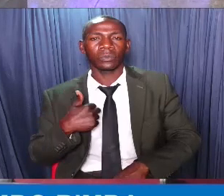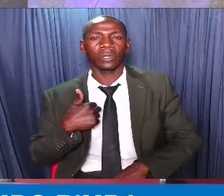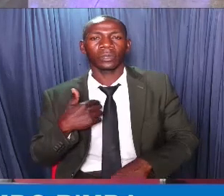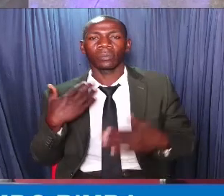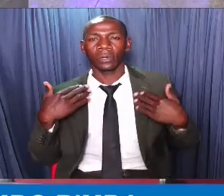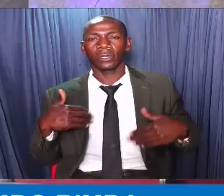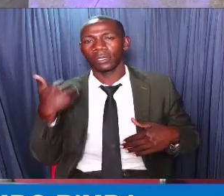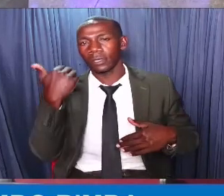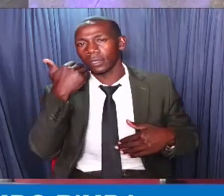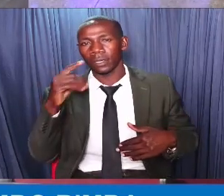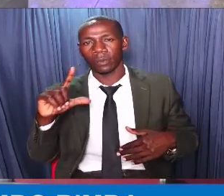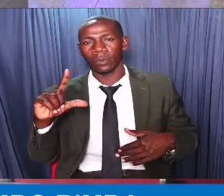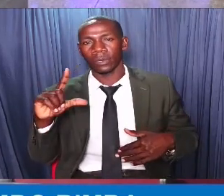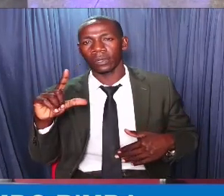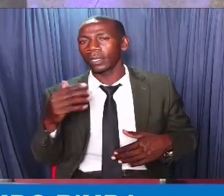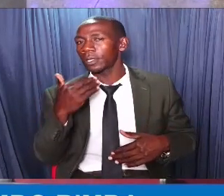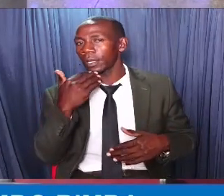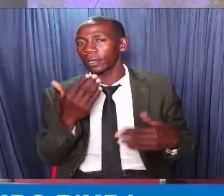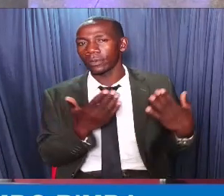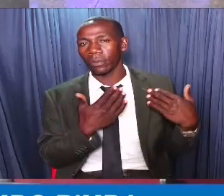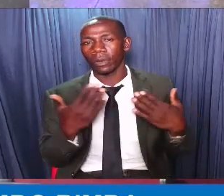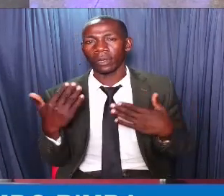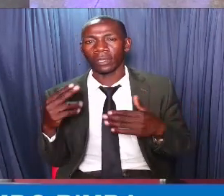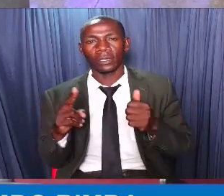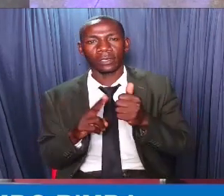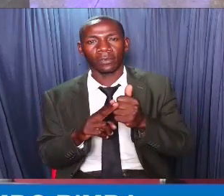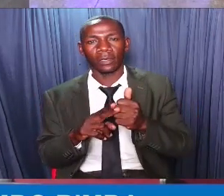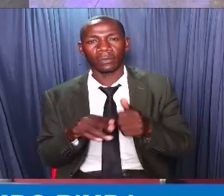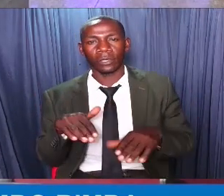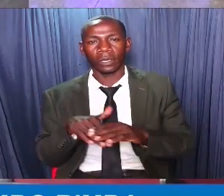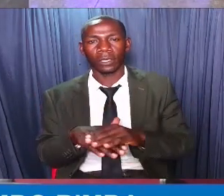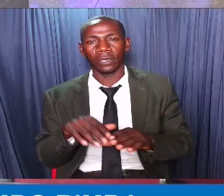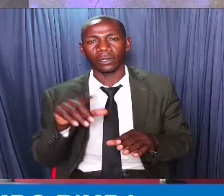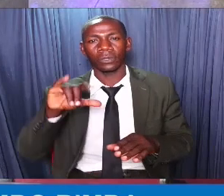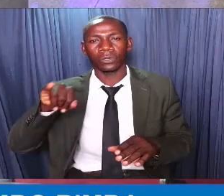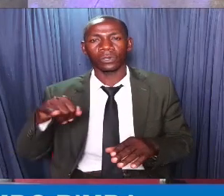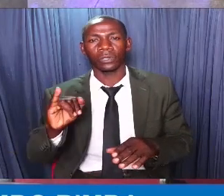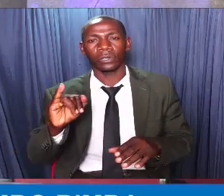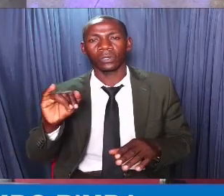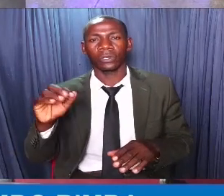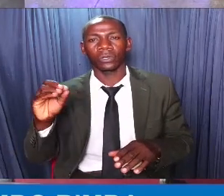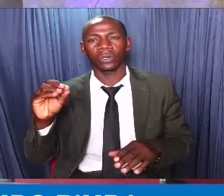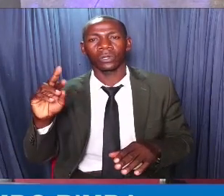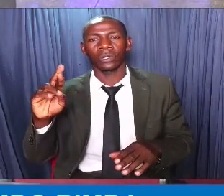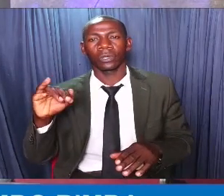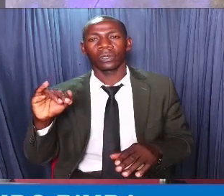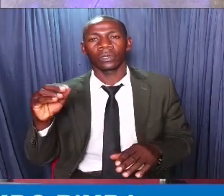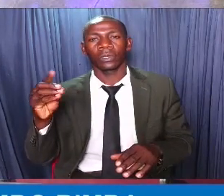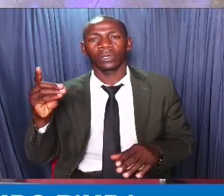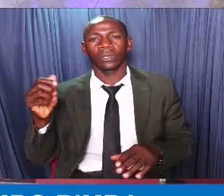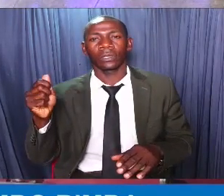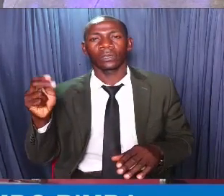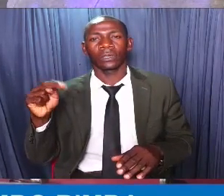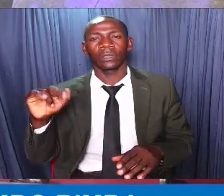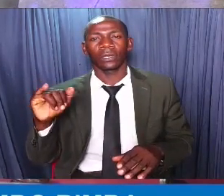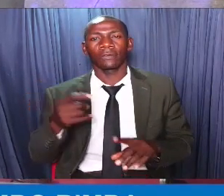hand where the leprosy is. Ameniambia nikaoge mara saba Yordan. He has told me to go and wash myself in Jordan 7 times. Na kumbe hilo ni la unabii limetoka kwa Bwana. Yet that was the